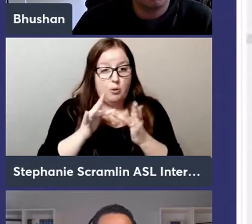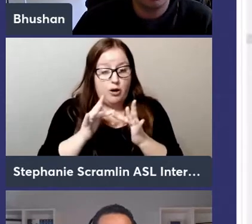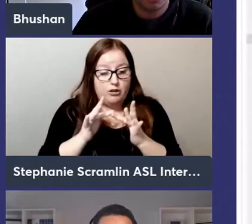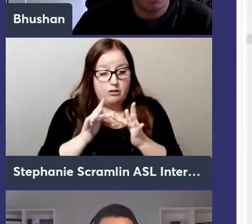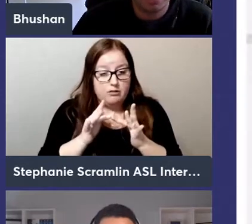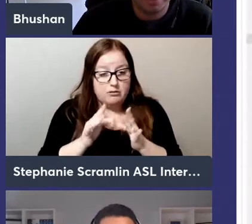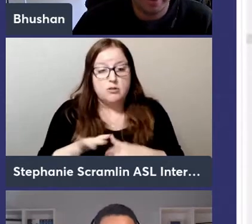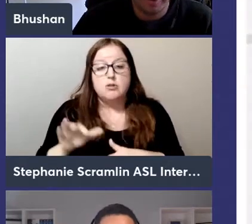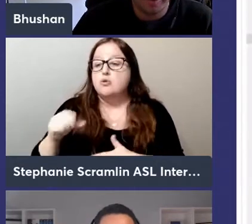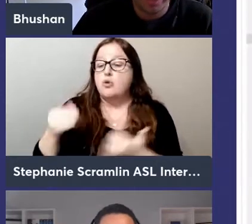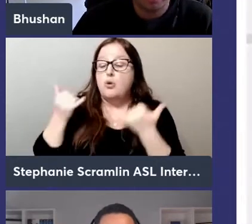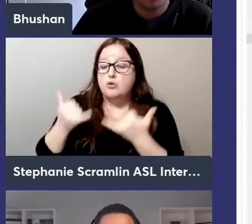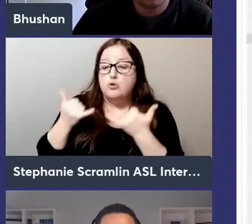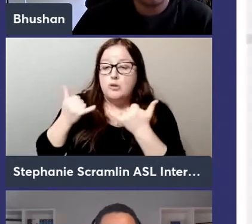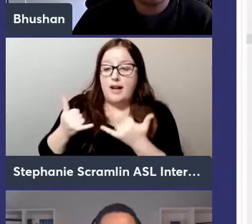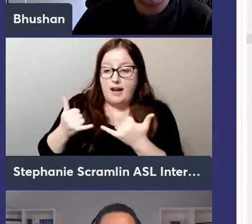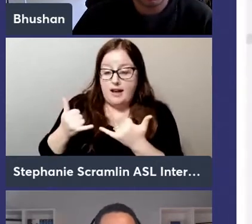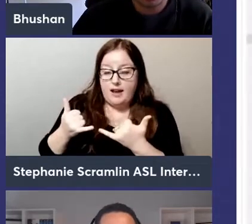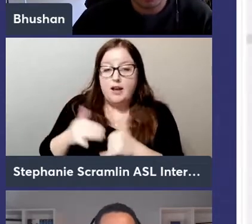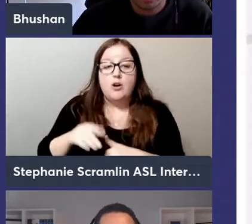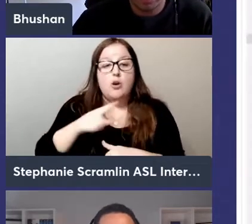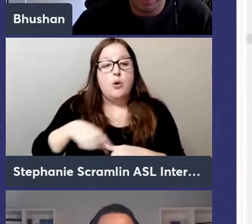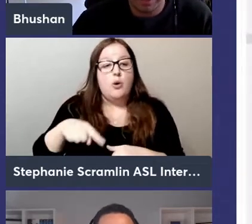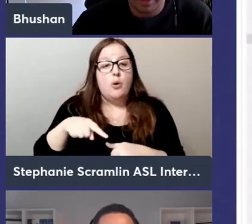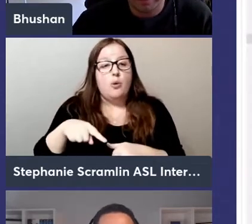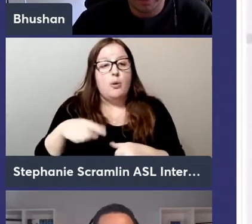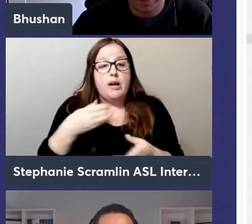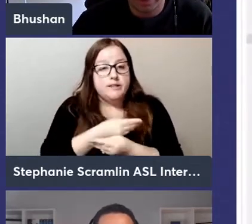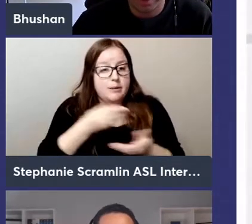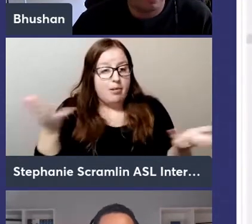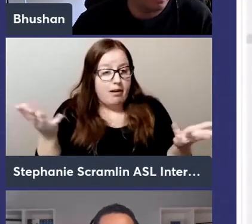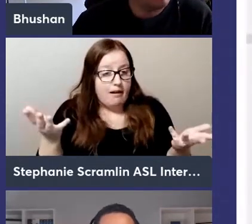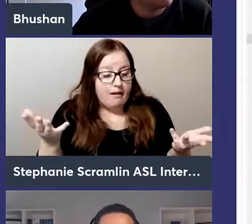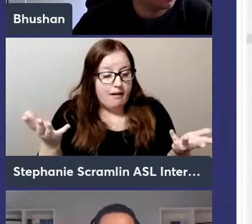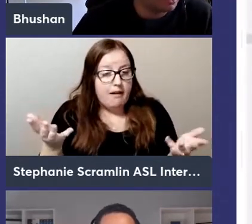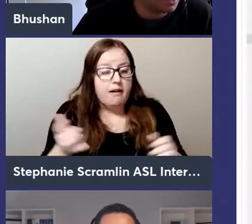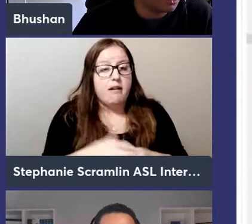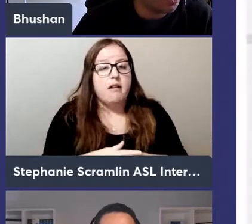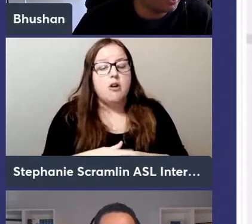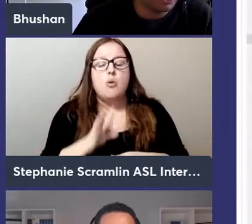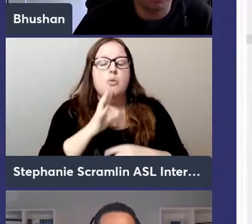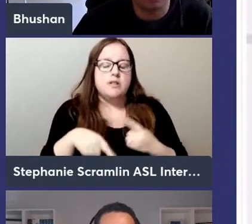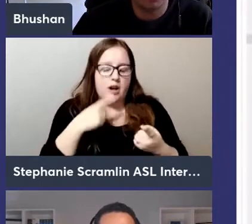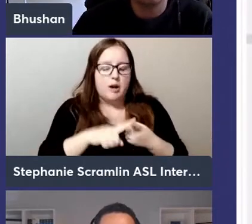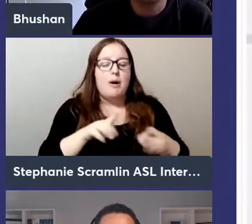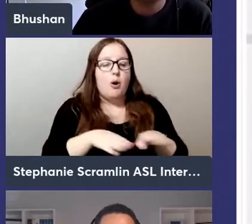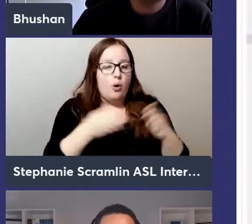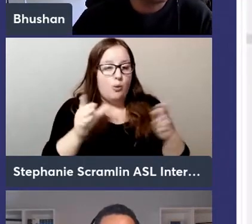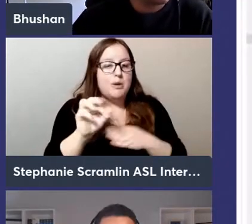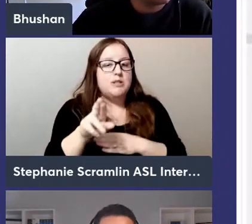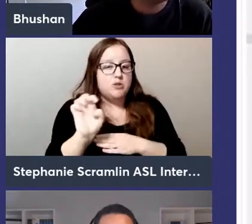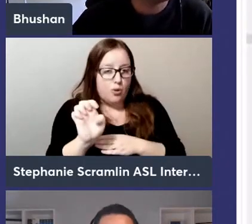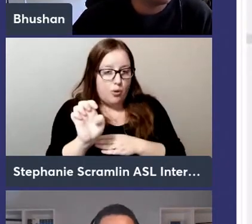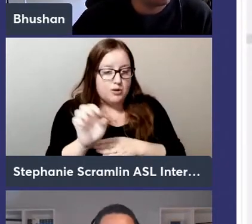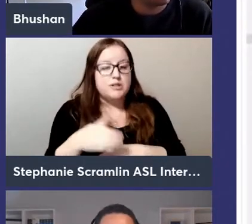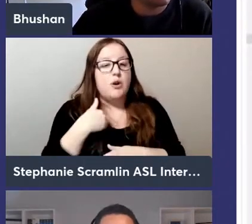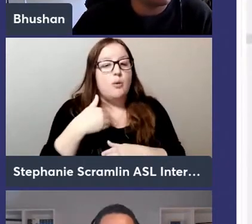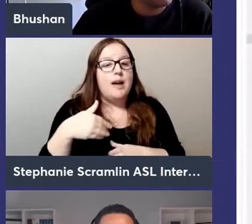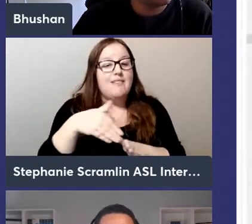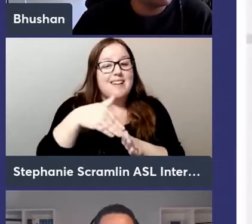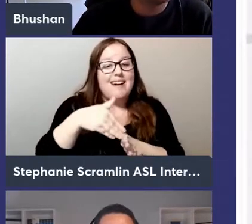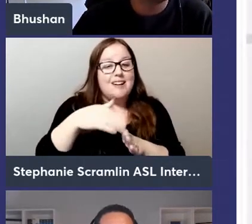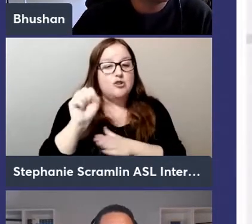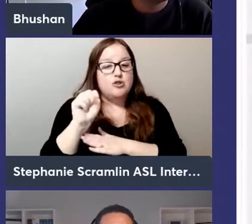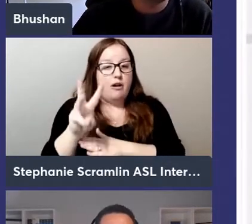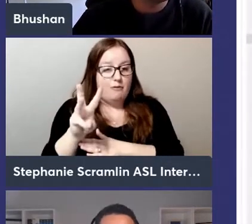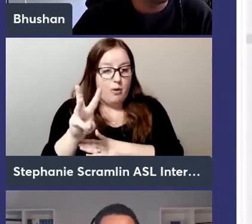So today we supply, when we talk about open source, right? So there is an edge software